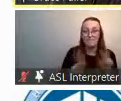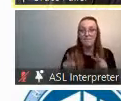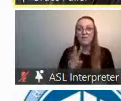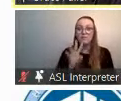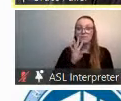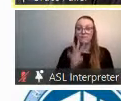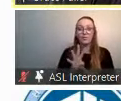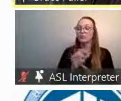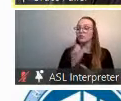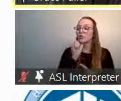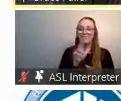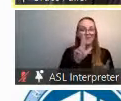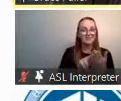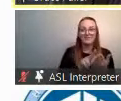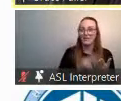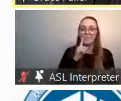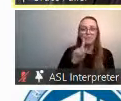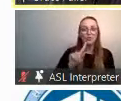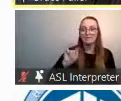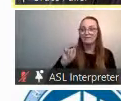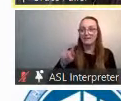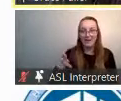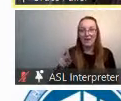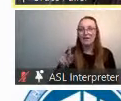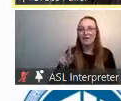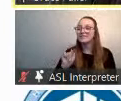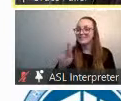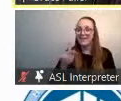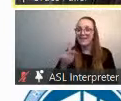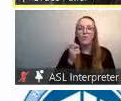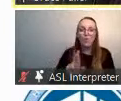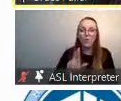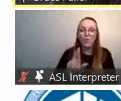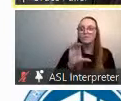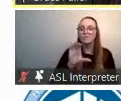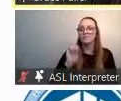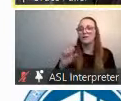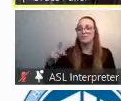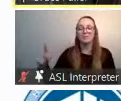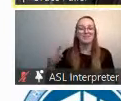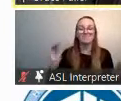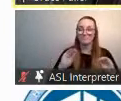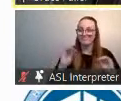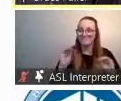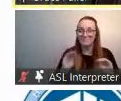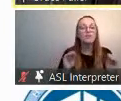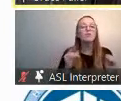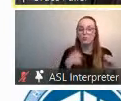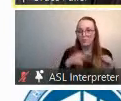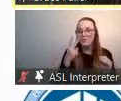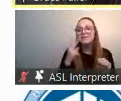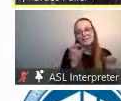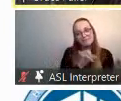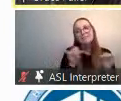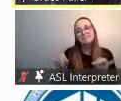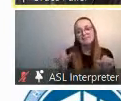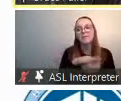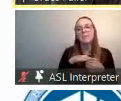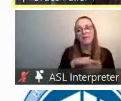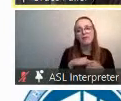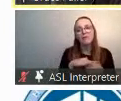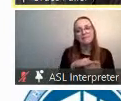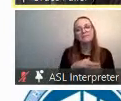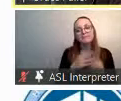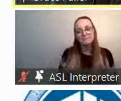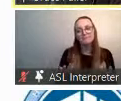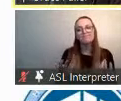enrolled in TK or CSPP. And the short story is we see basically the same areas. The same